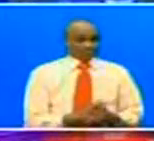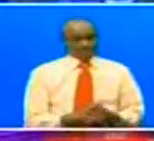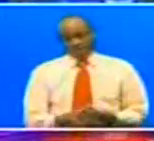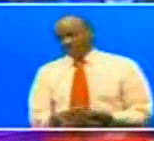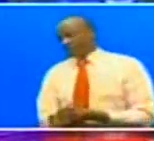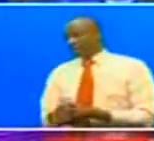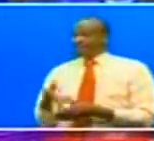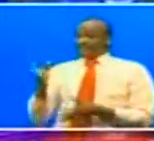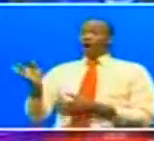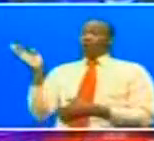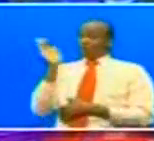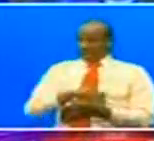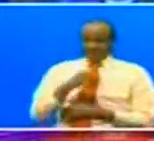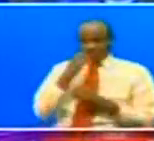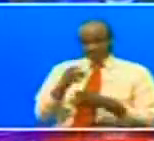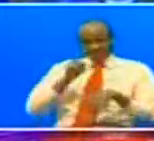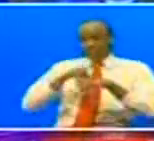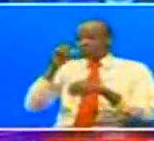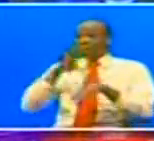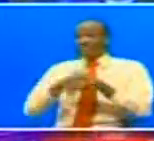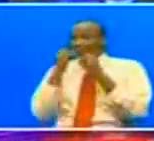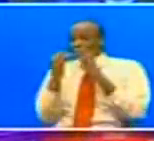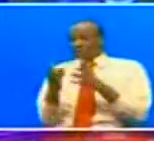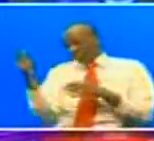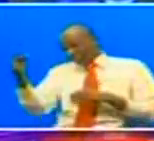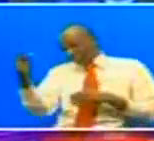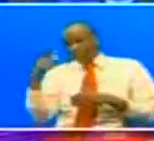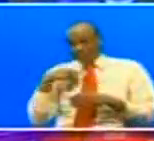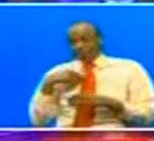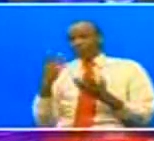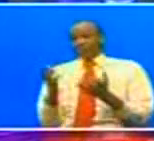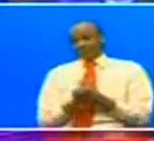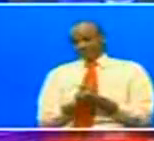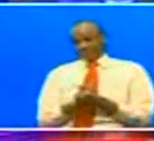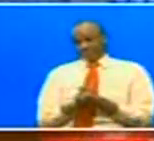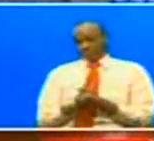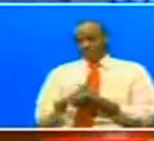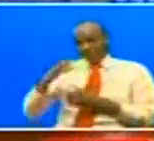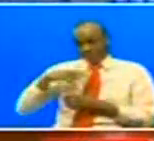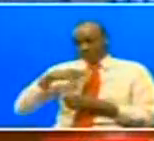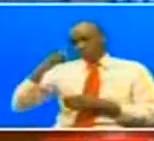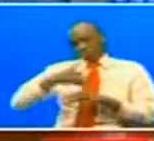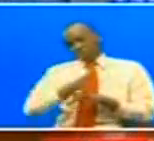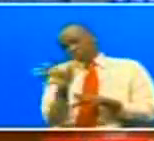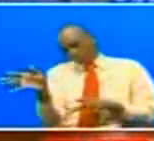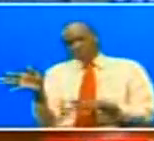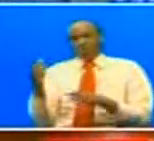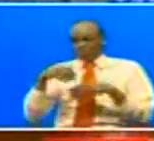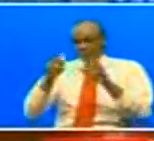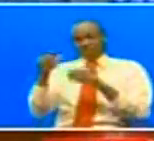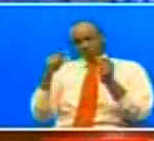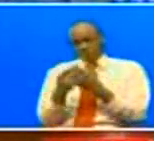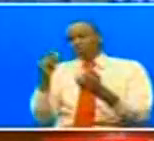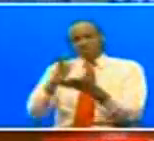you share that intel that you have? You must have intel on all these people who are straying, who are being radicalized. Do you share with the